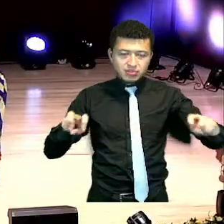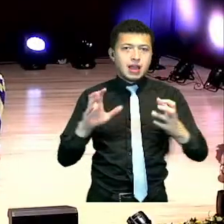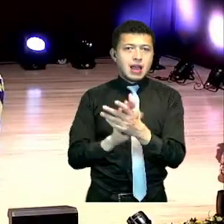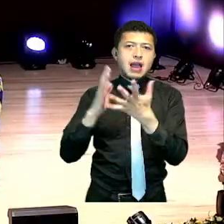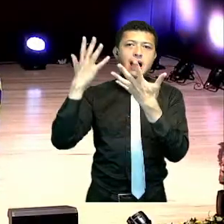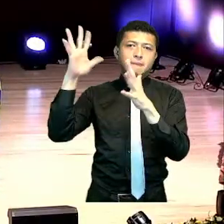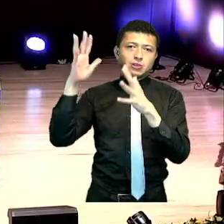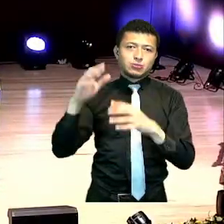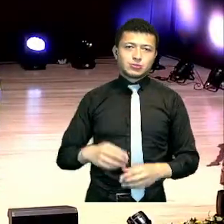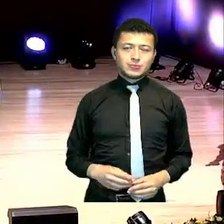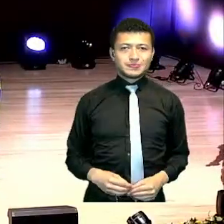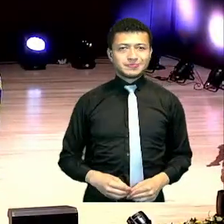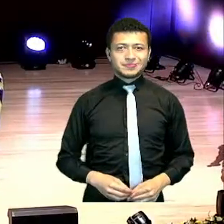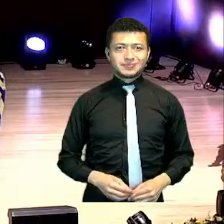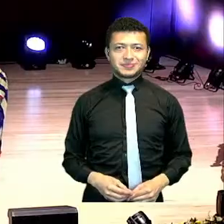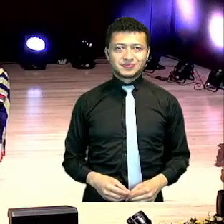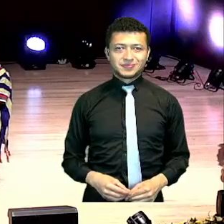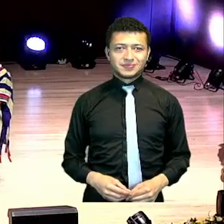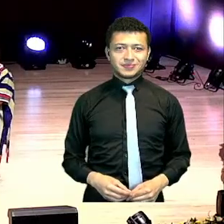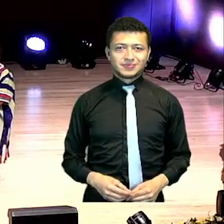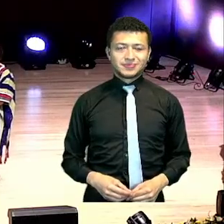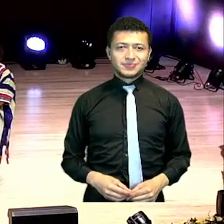applause.